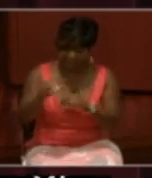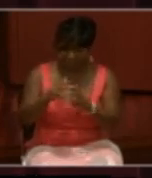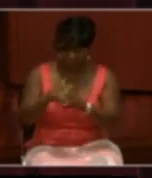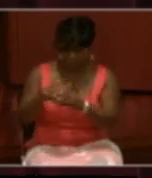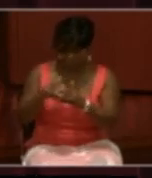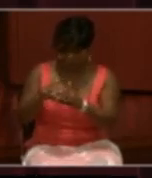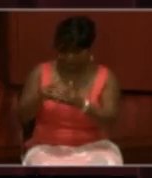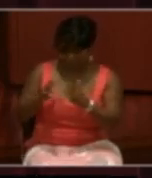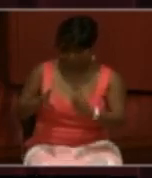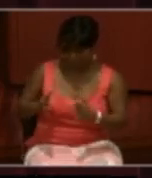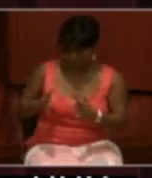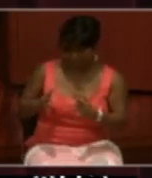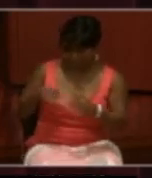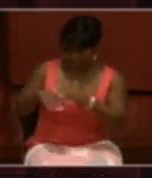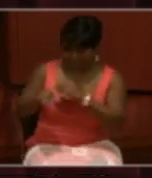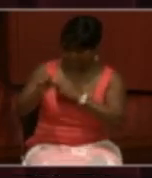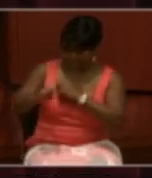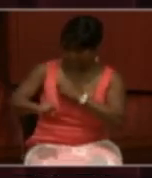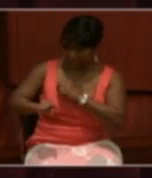Throughout the South, there were also